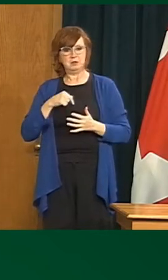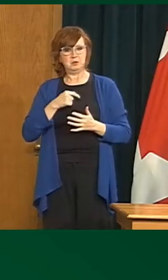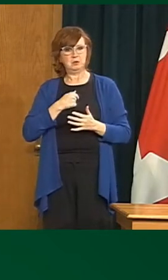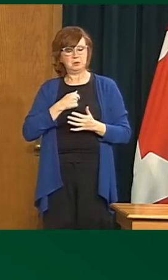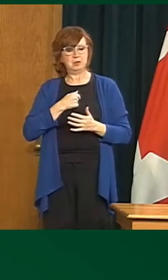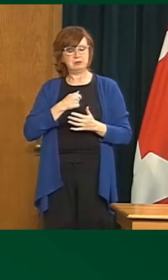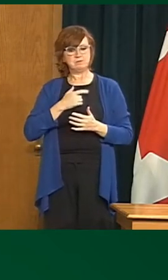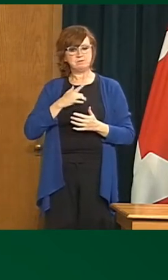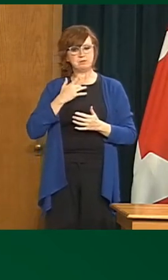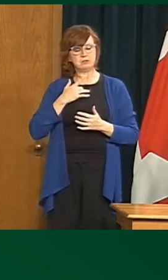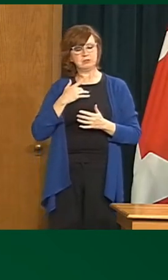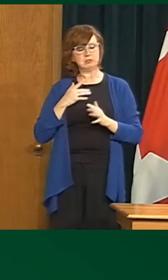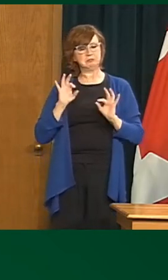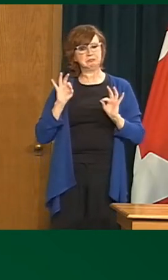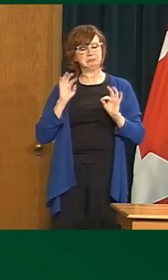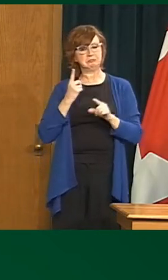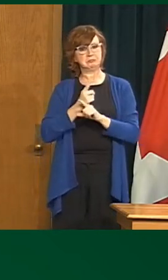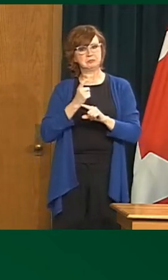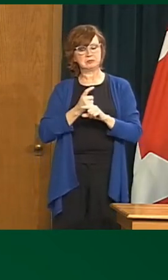that